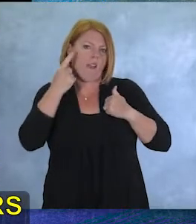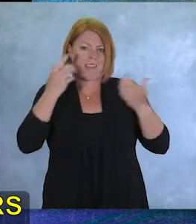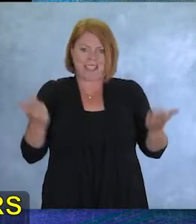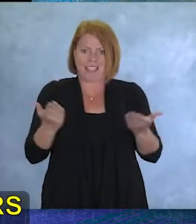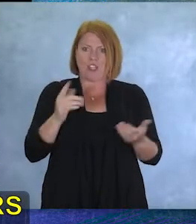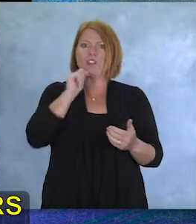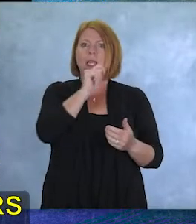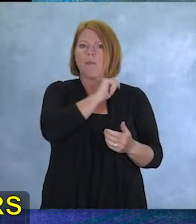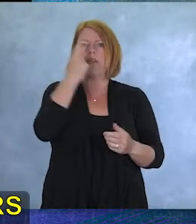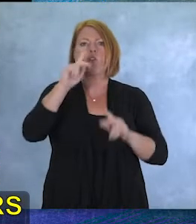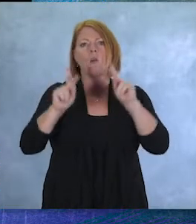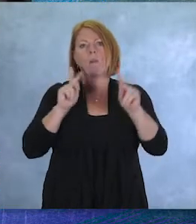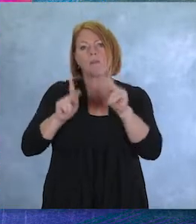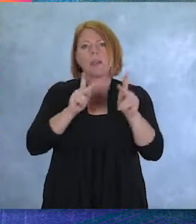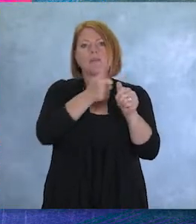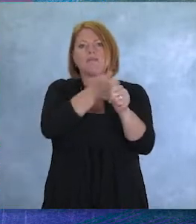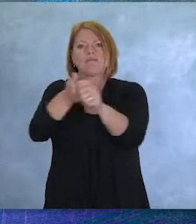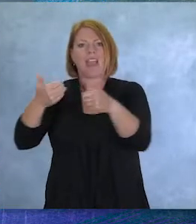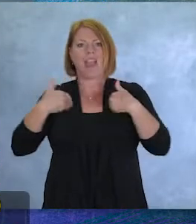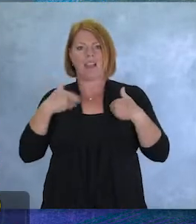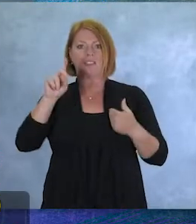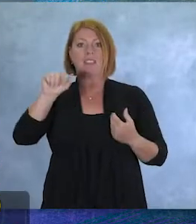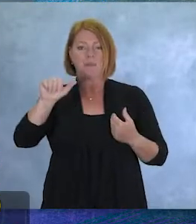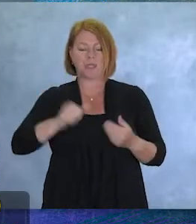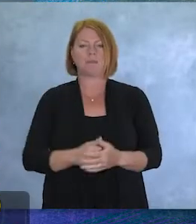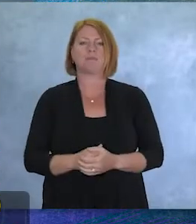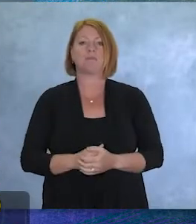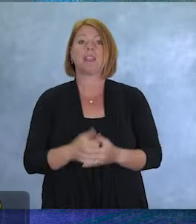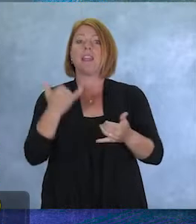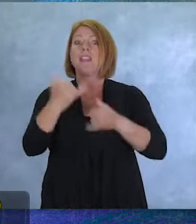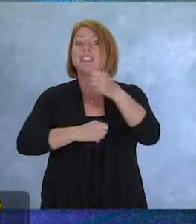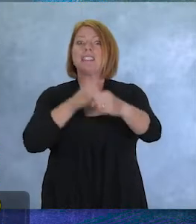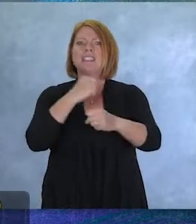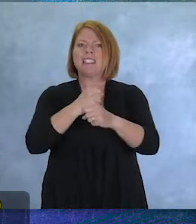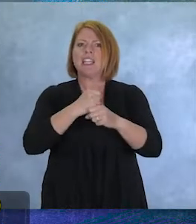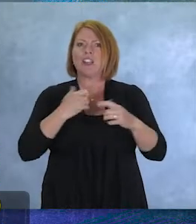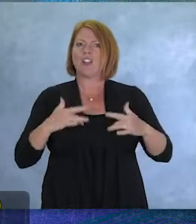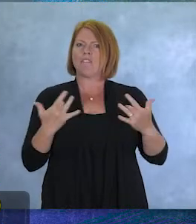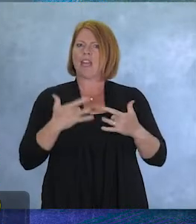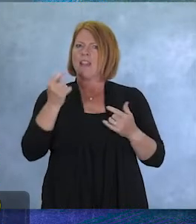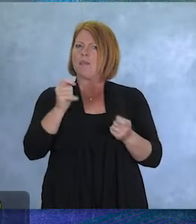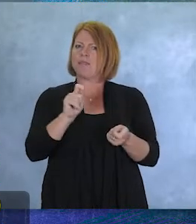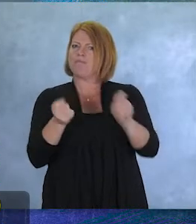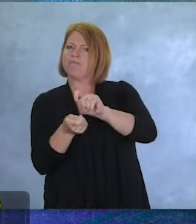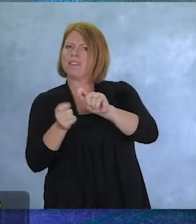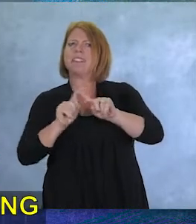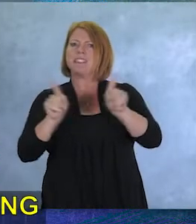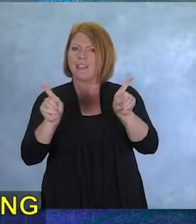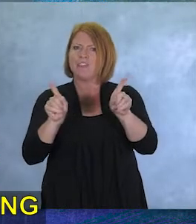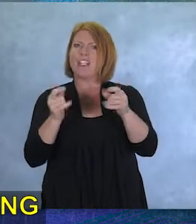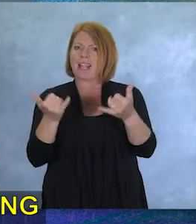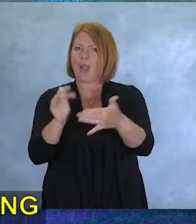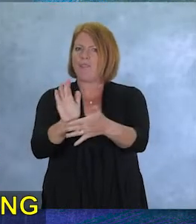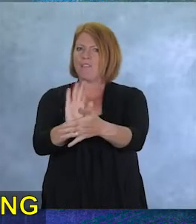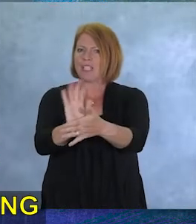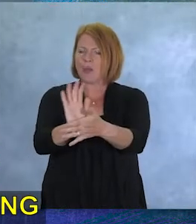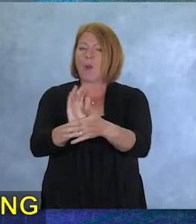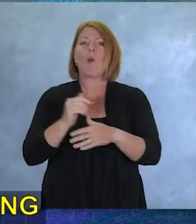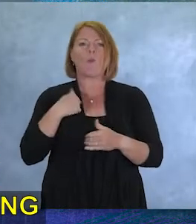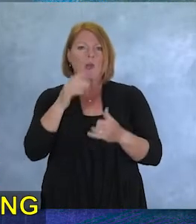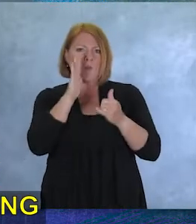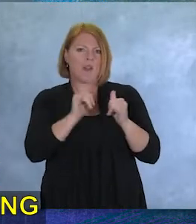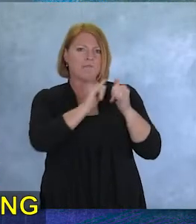and visitors with disabilities. This year, we have adjusted our event to a virtual format. We are awarding